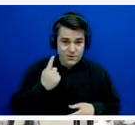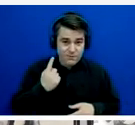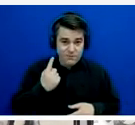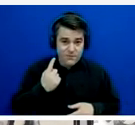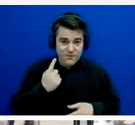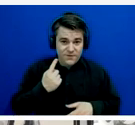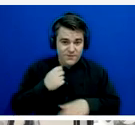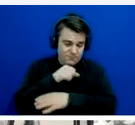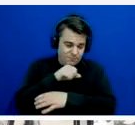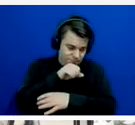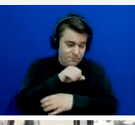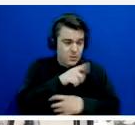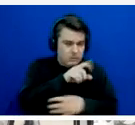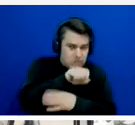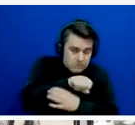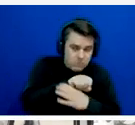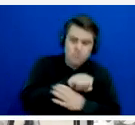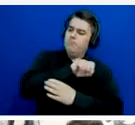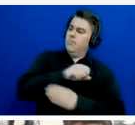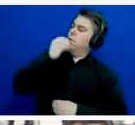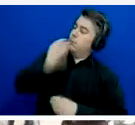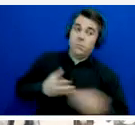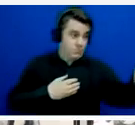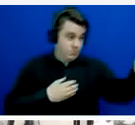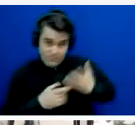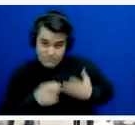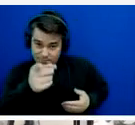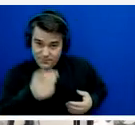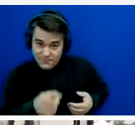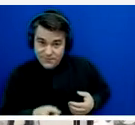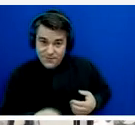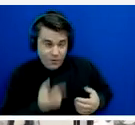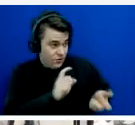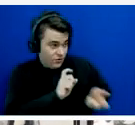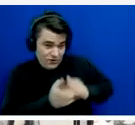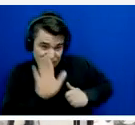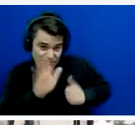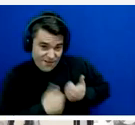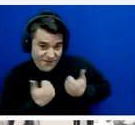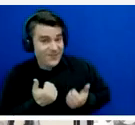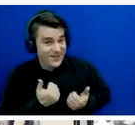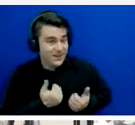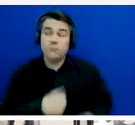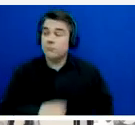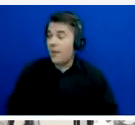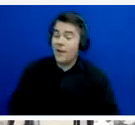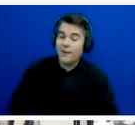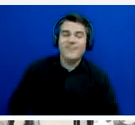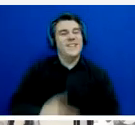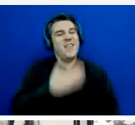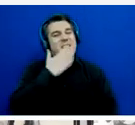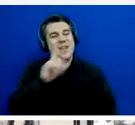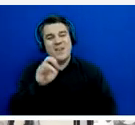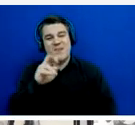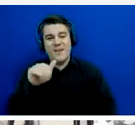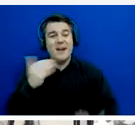with you? I am, for sure. Yeah, Yeah. because it changed your life. So, okay, thank you, Lenora. And I'm going to move on